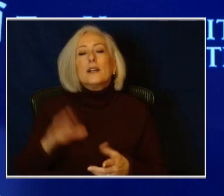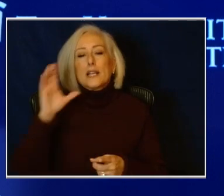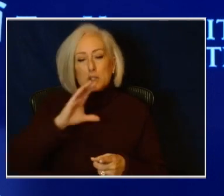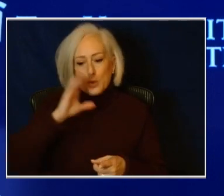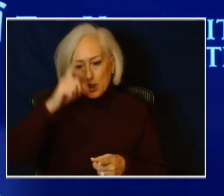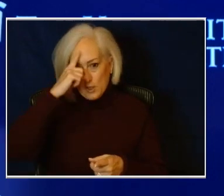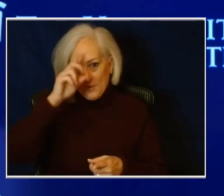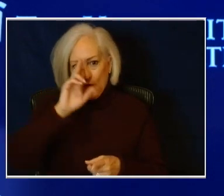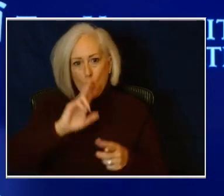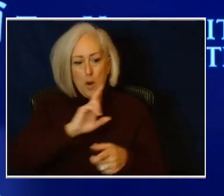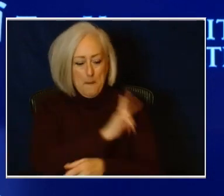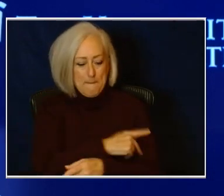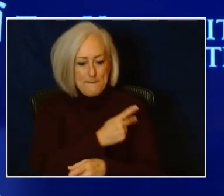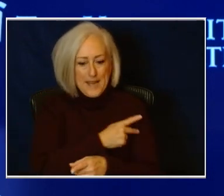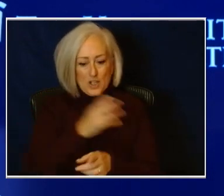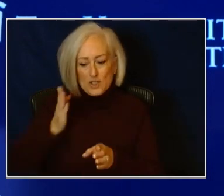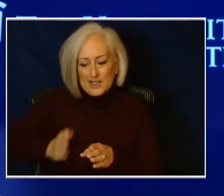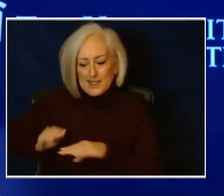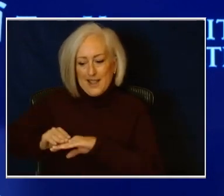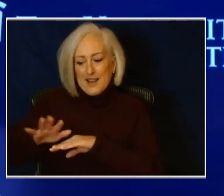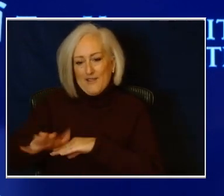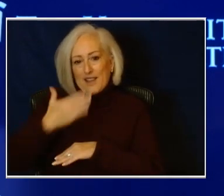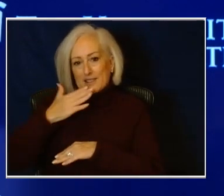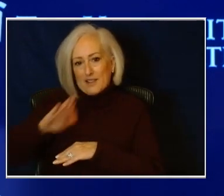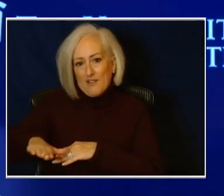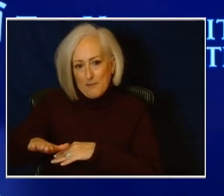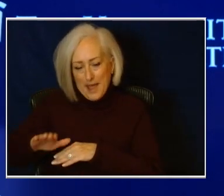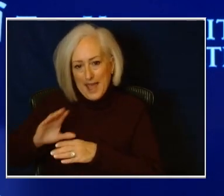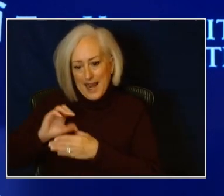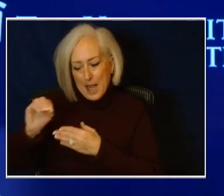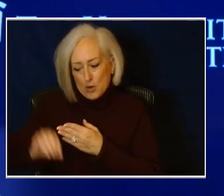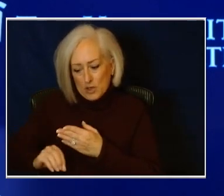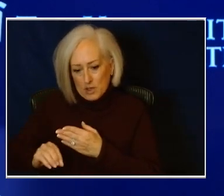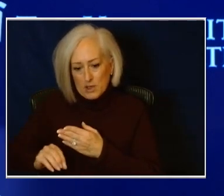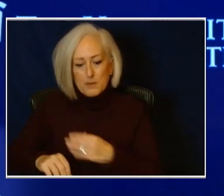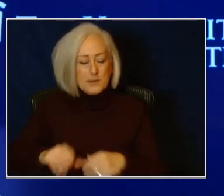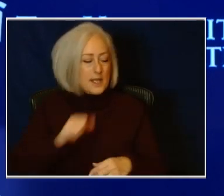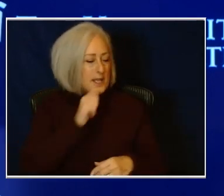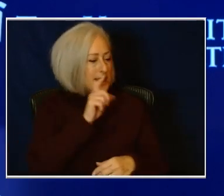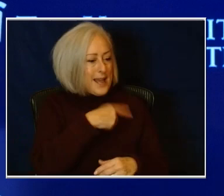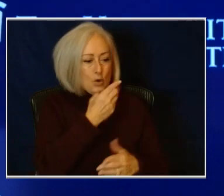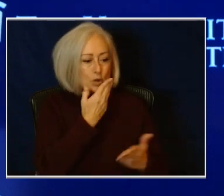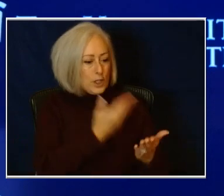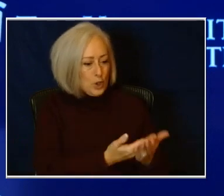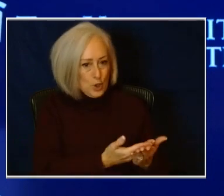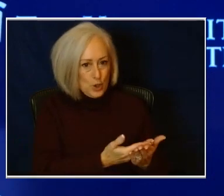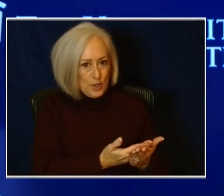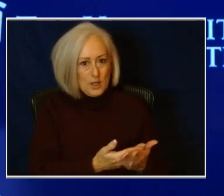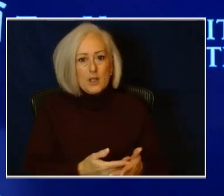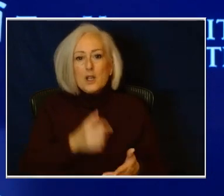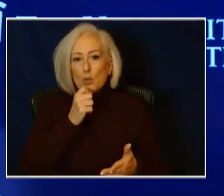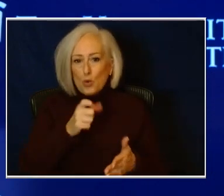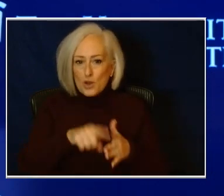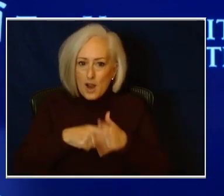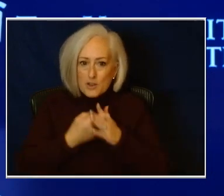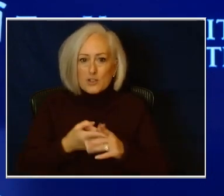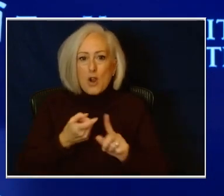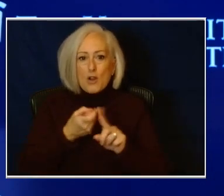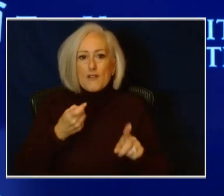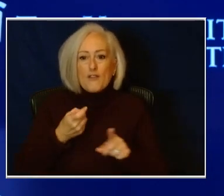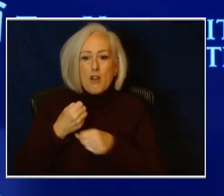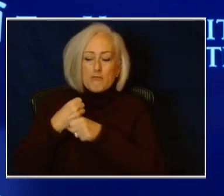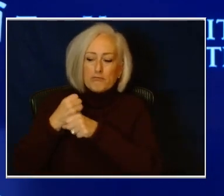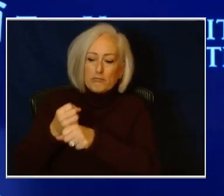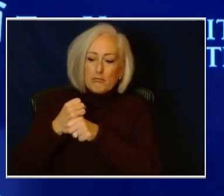side effects and bad outcomes, not just the good side, and we're not driven by pharma. And as a result,